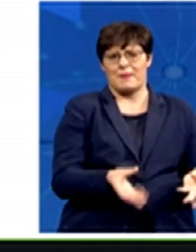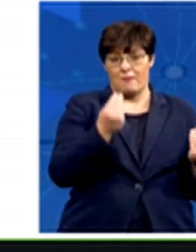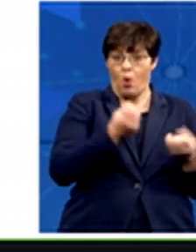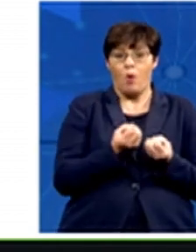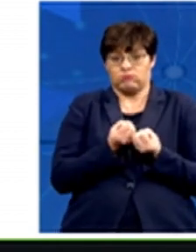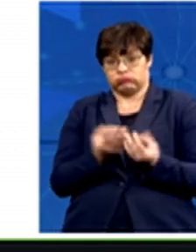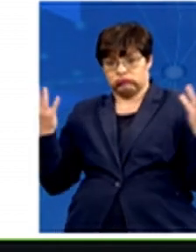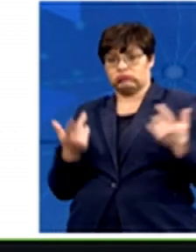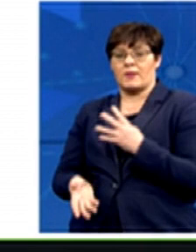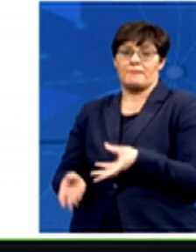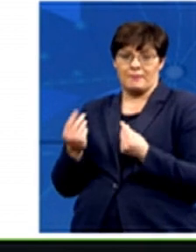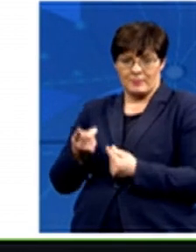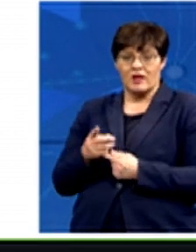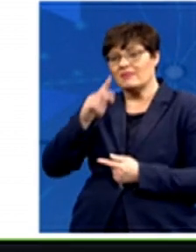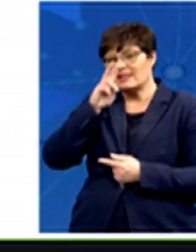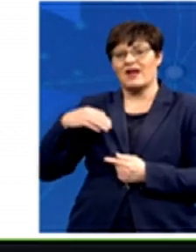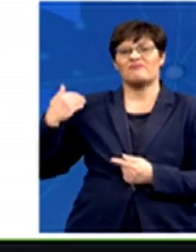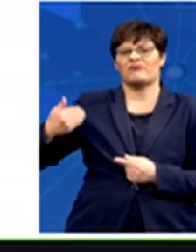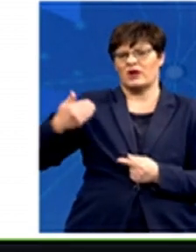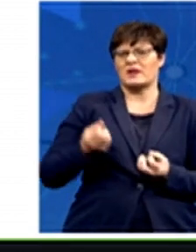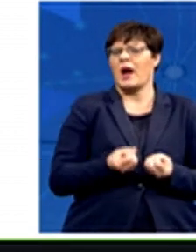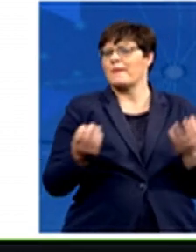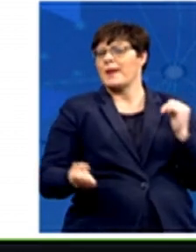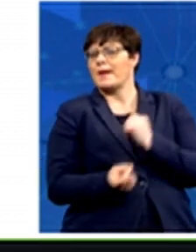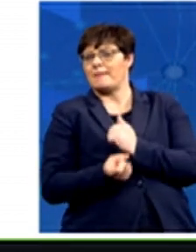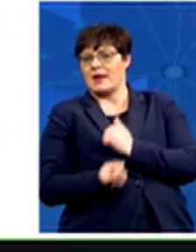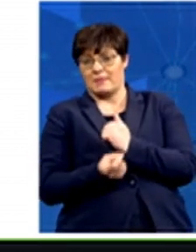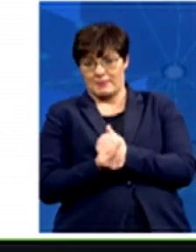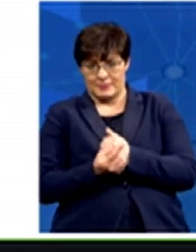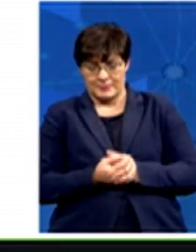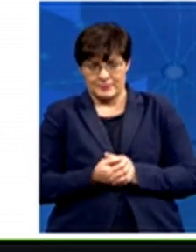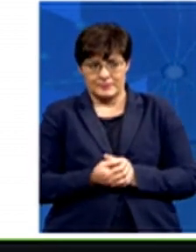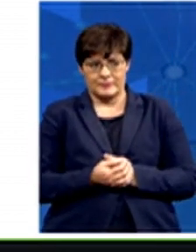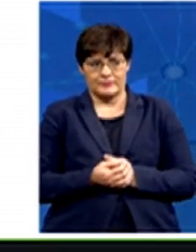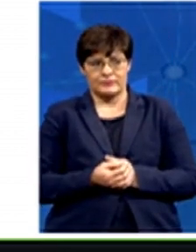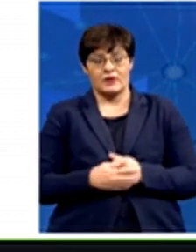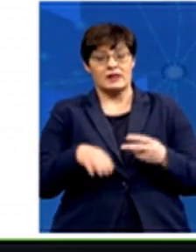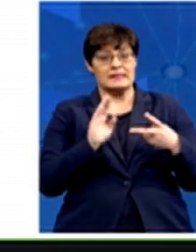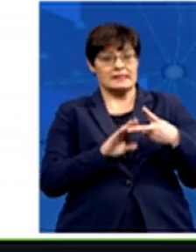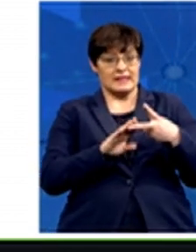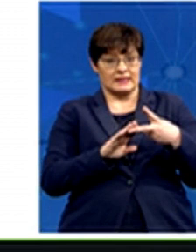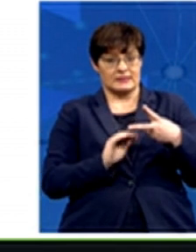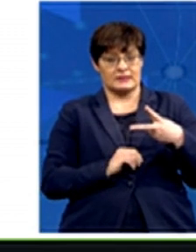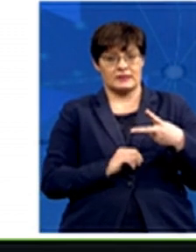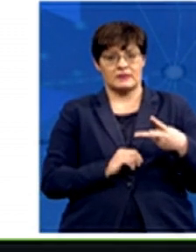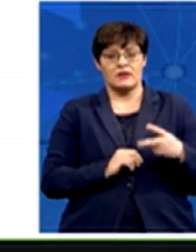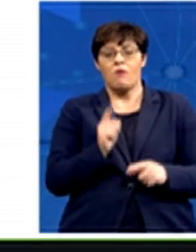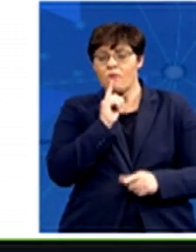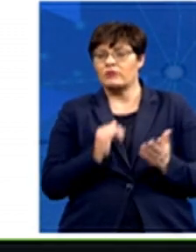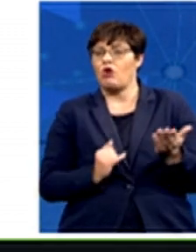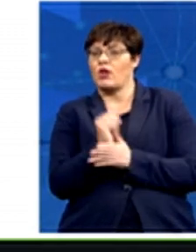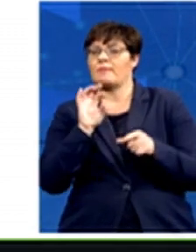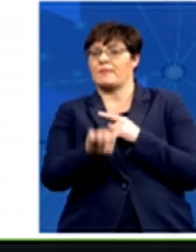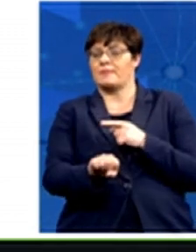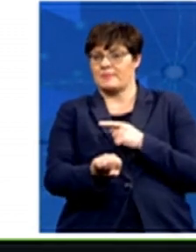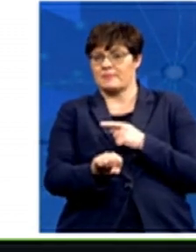of this known adverse drug reactions. Then secondly, what we're trying to do is early detection of unknown adverse drug